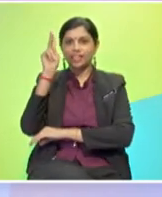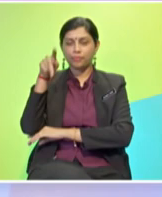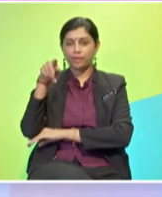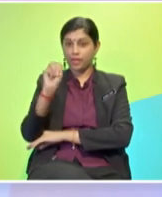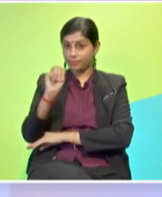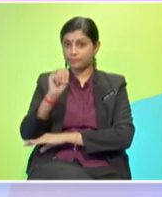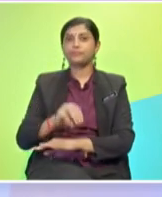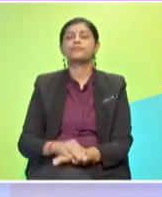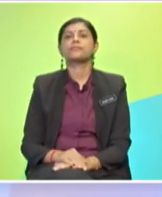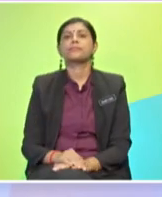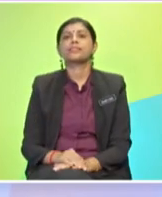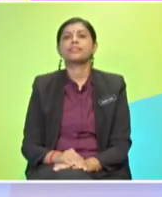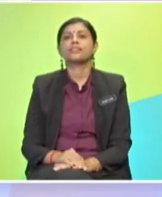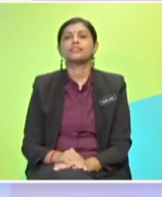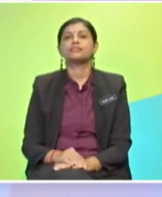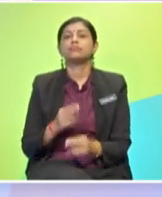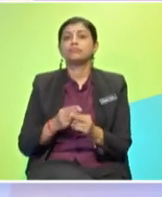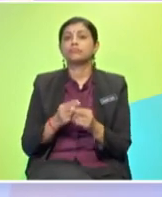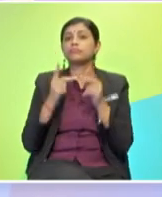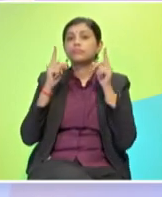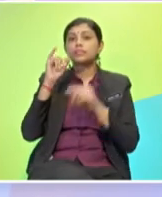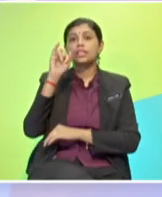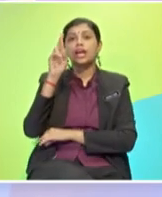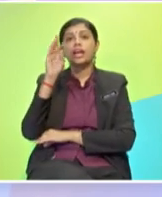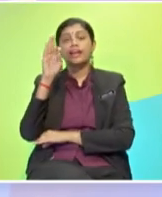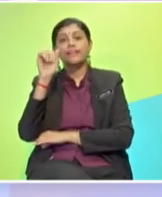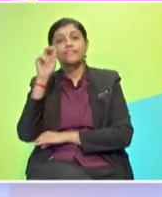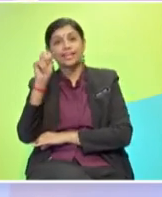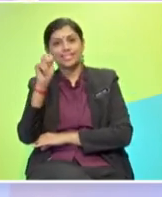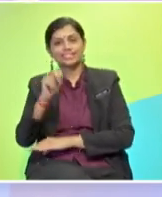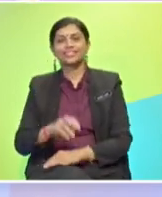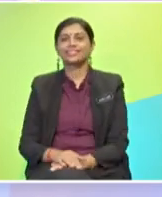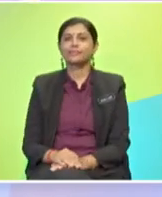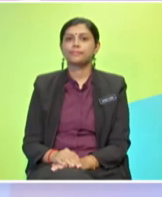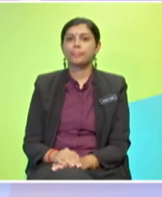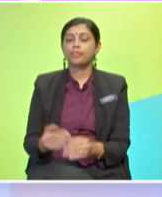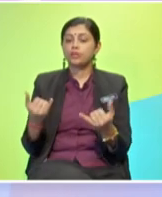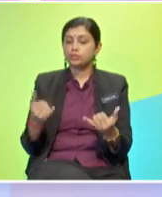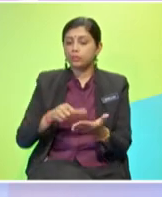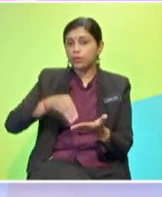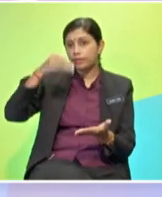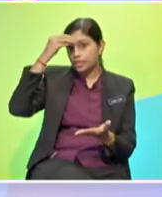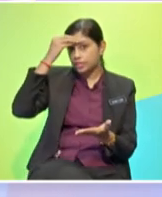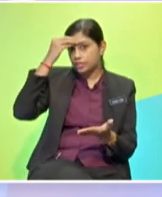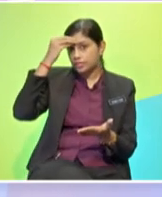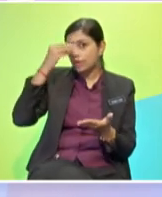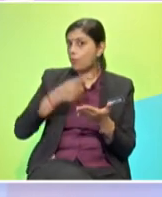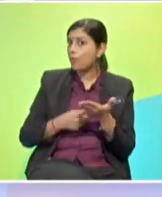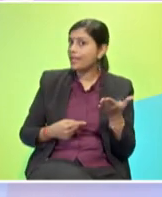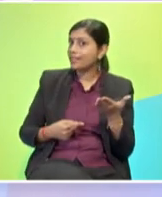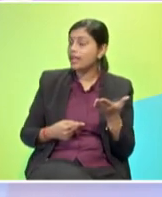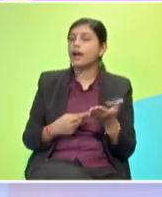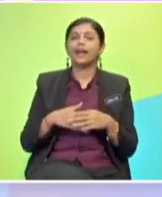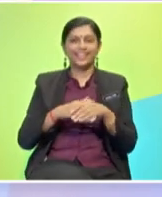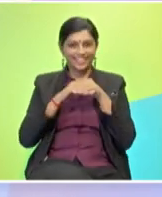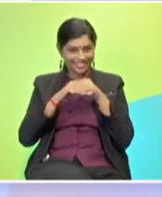me, your host Irfan Shahmi. All right. So for today, we'll be learning something interesting. It's all about English.